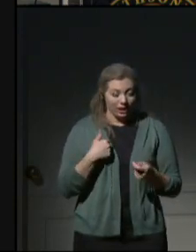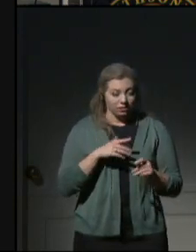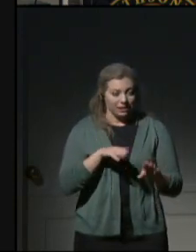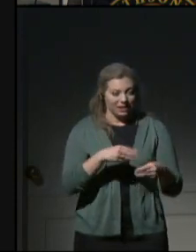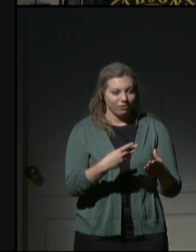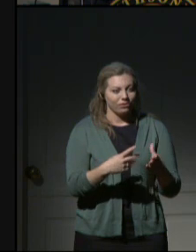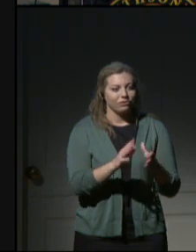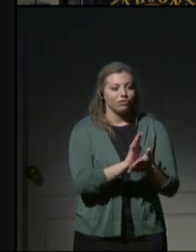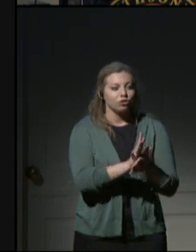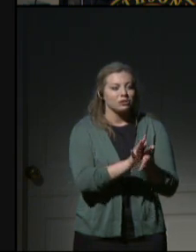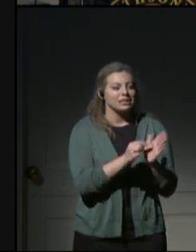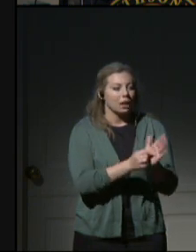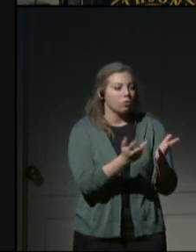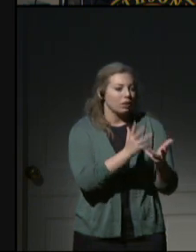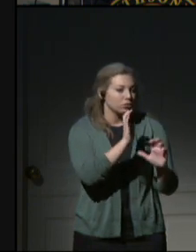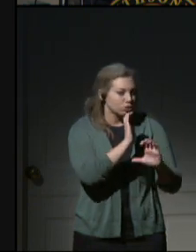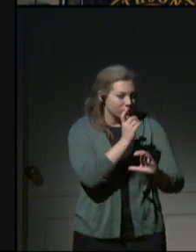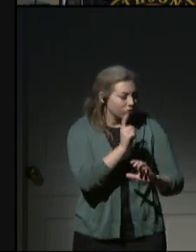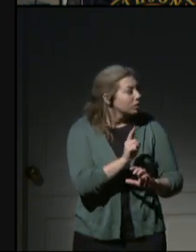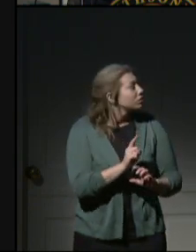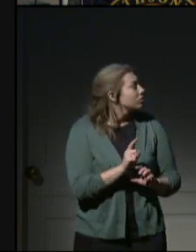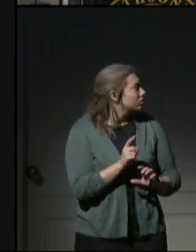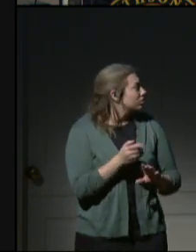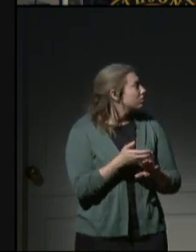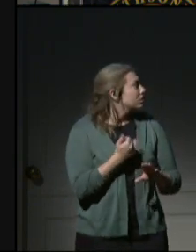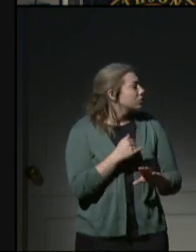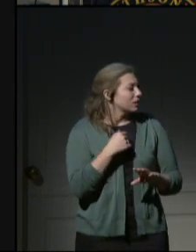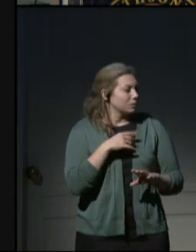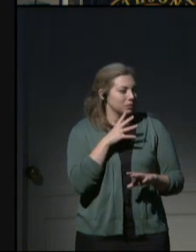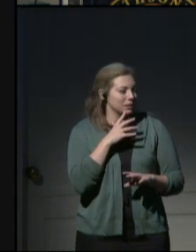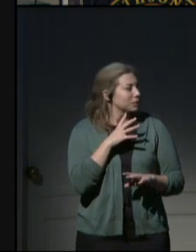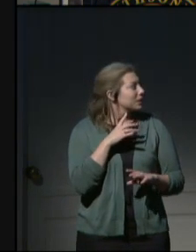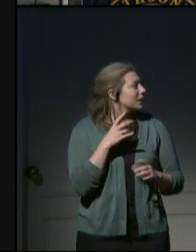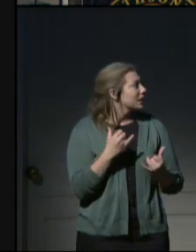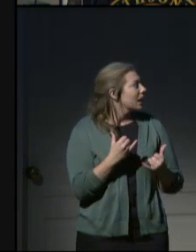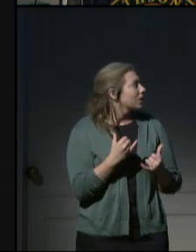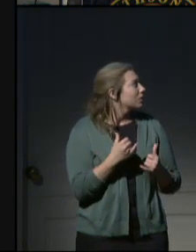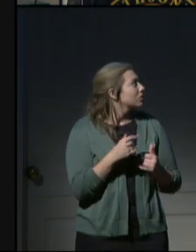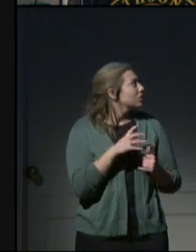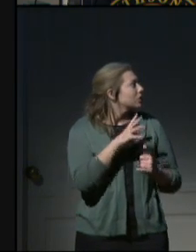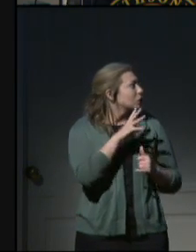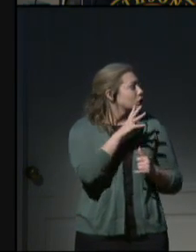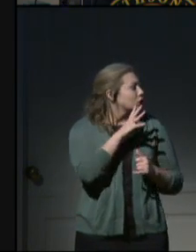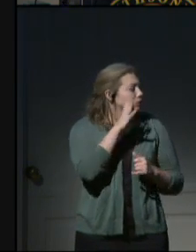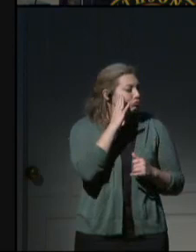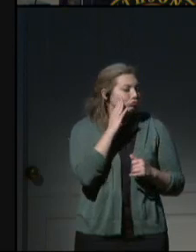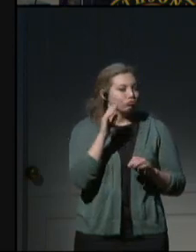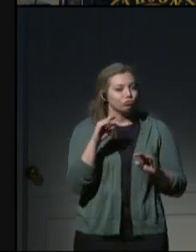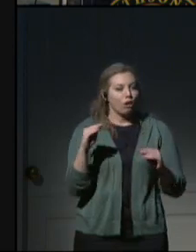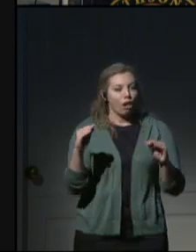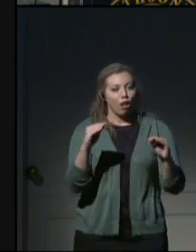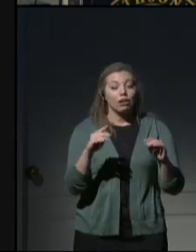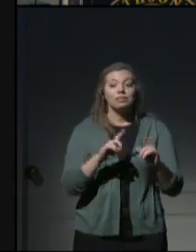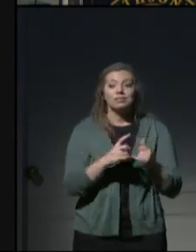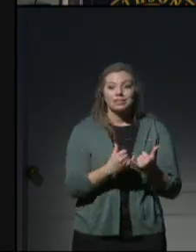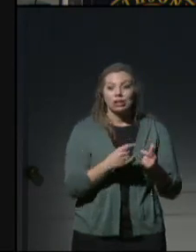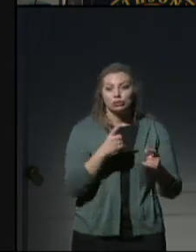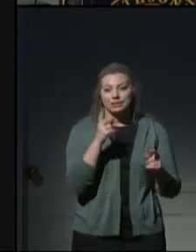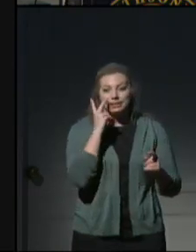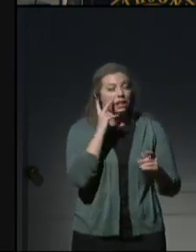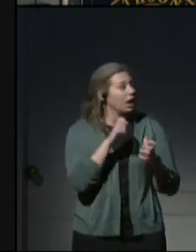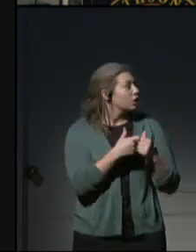video example of what I'm looking for. So before it was me speaking, and then I get talking heads. You can also see how the